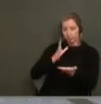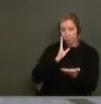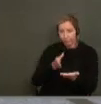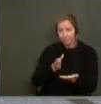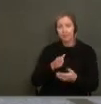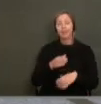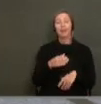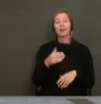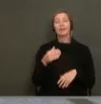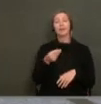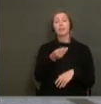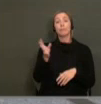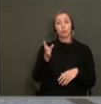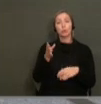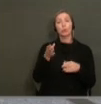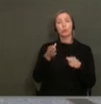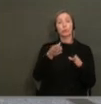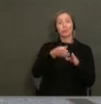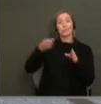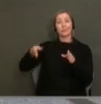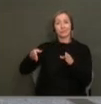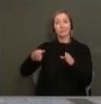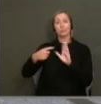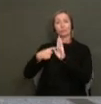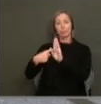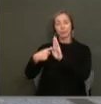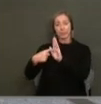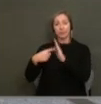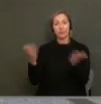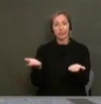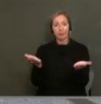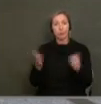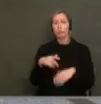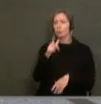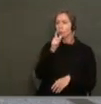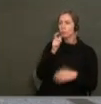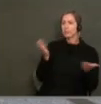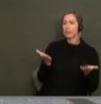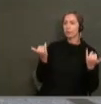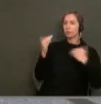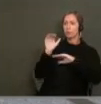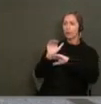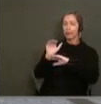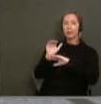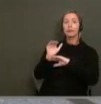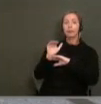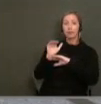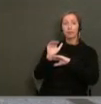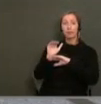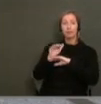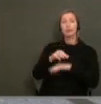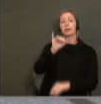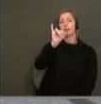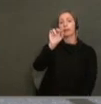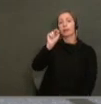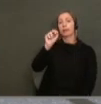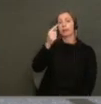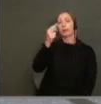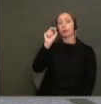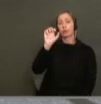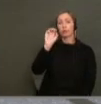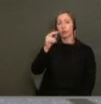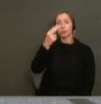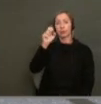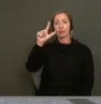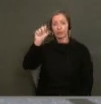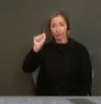We have a few neighborhoods represented here. Can I hear what neighborhoods are here tonight? Ingram Hills. All right,